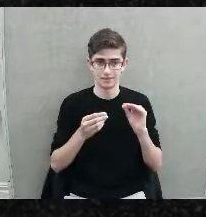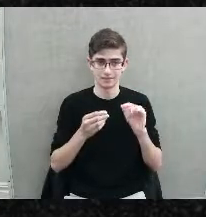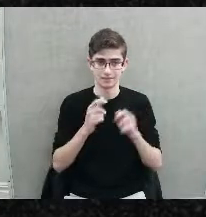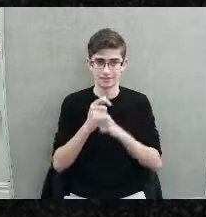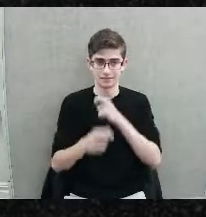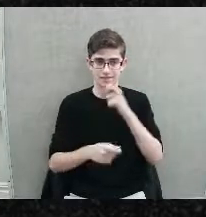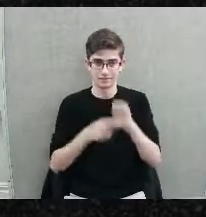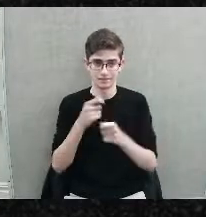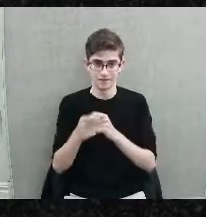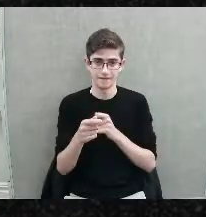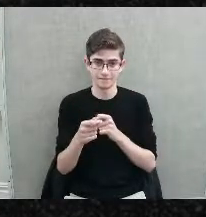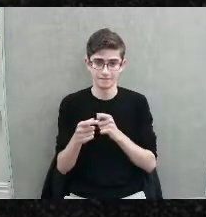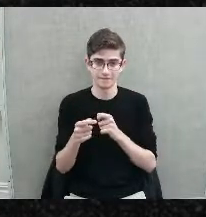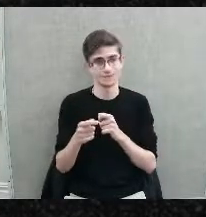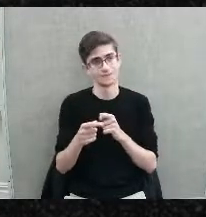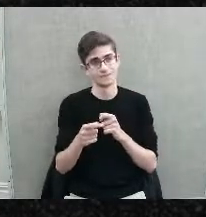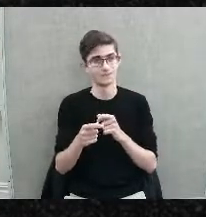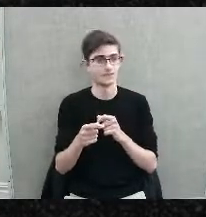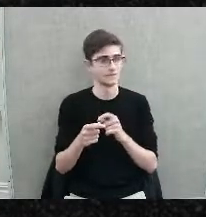of